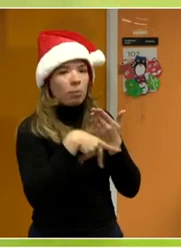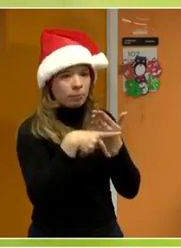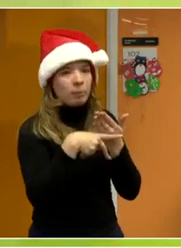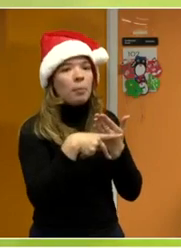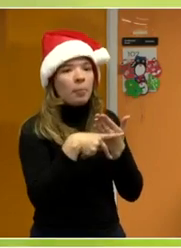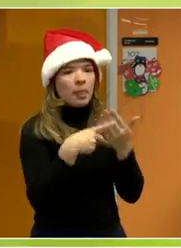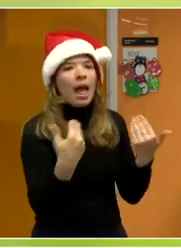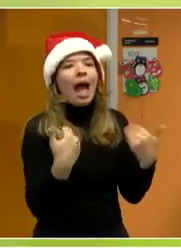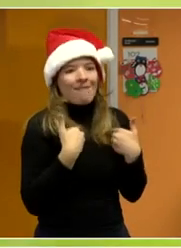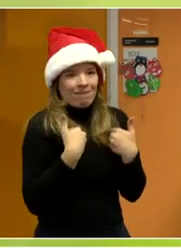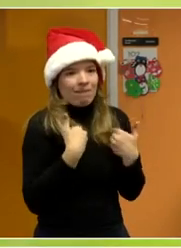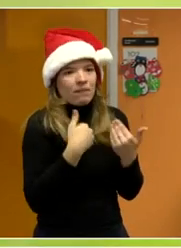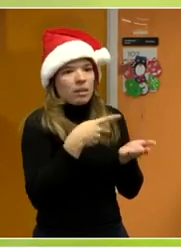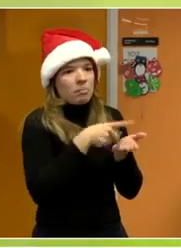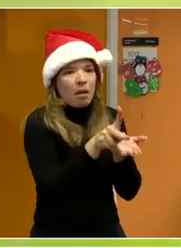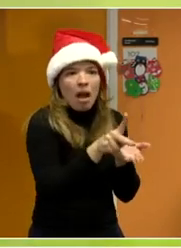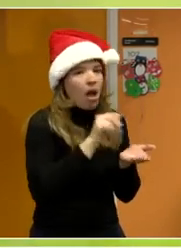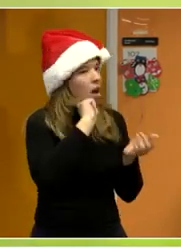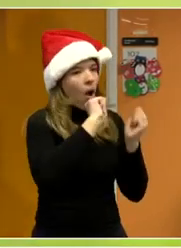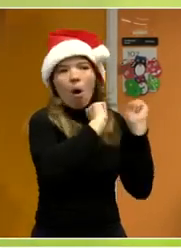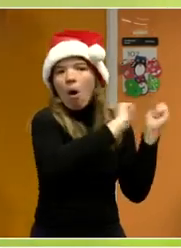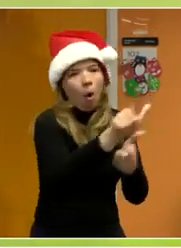stipends. Not all of them, but some of them do.